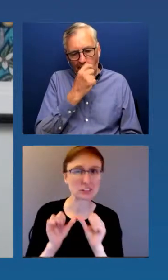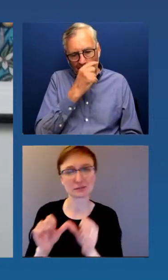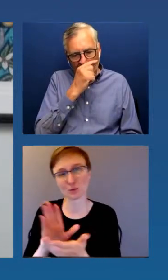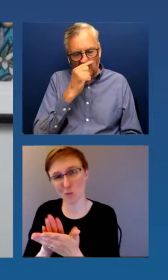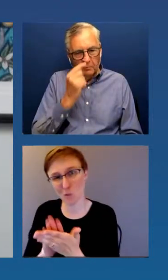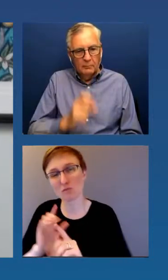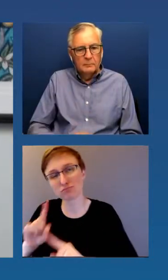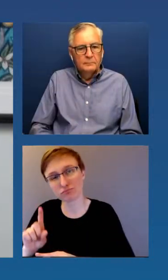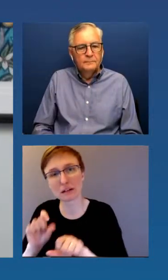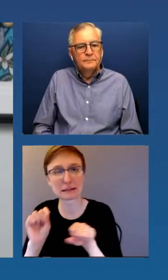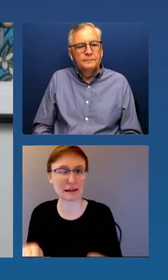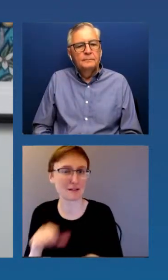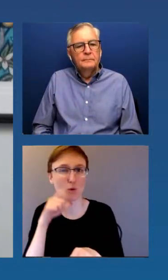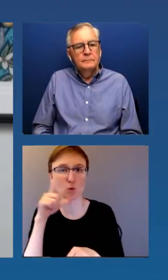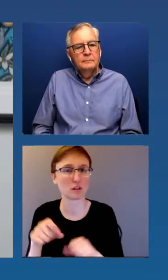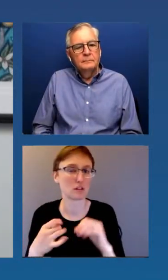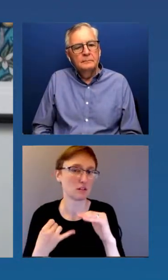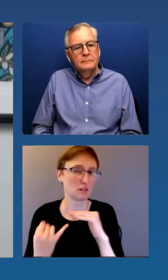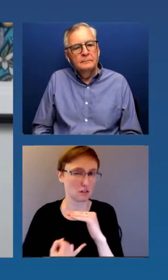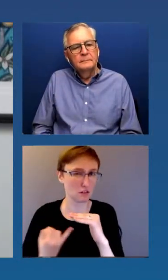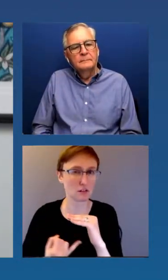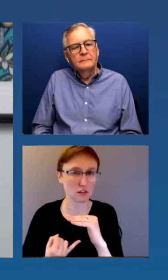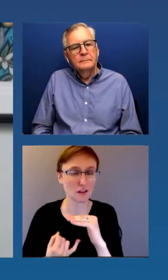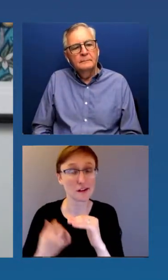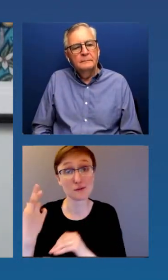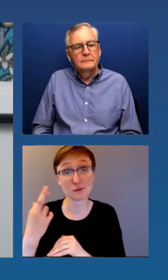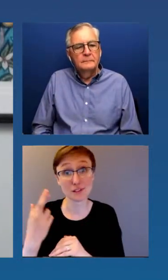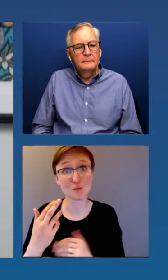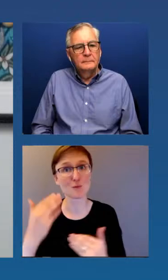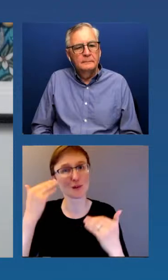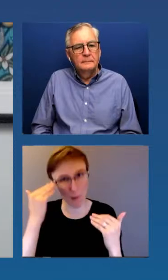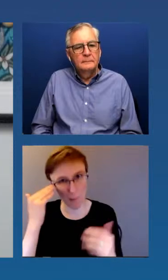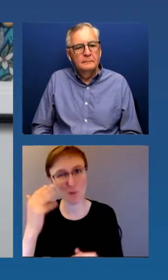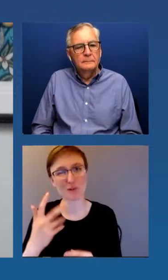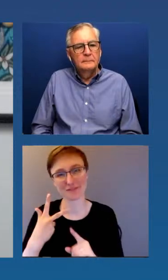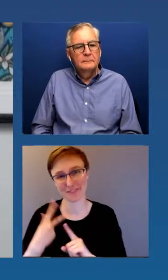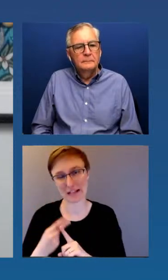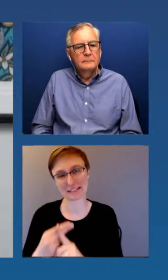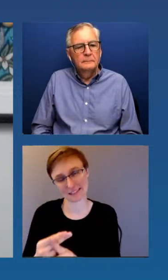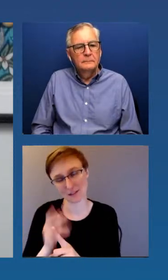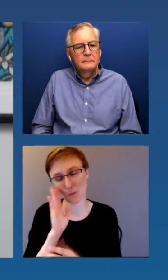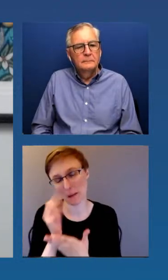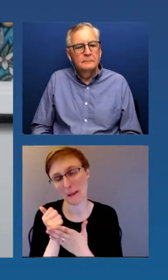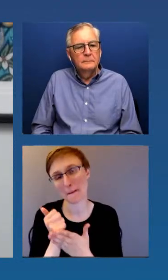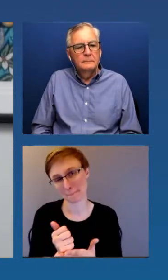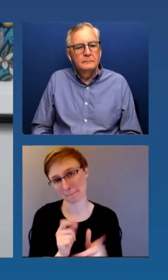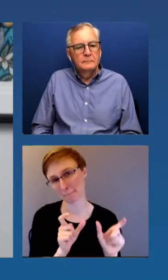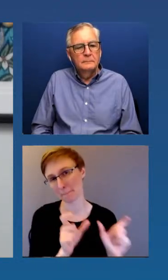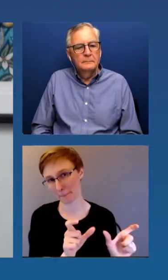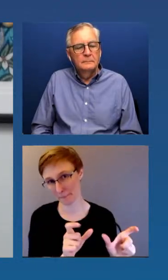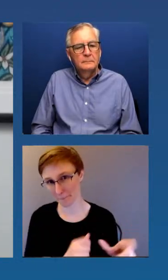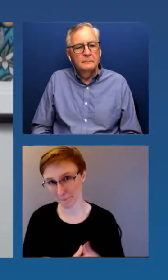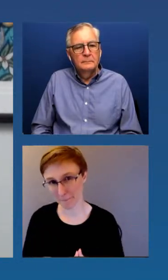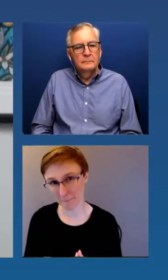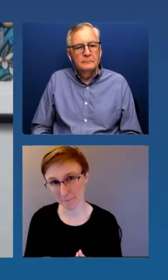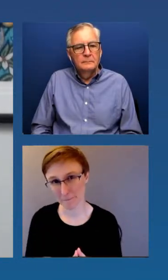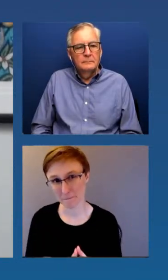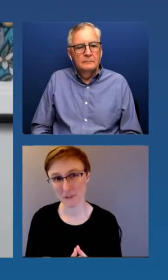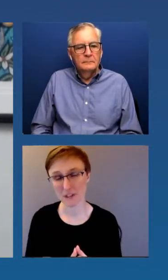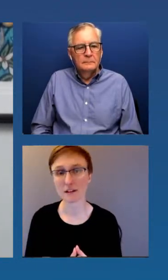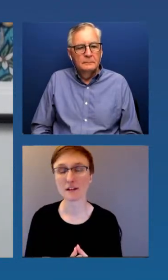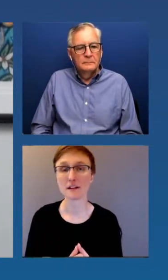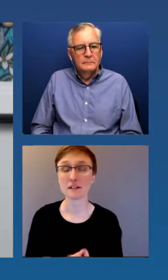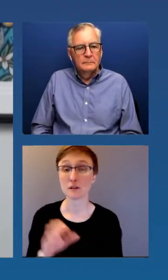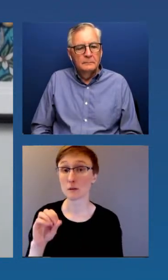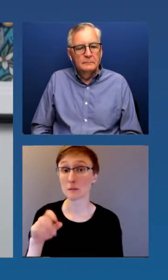to isolate, because we know the vaccine makes a difference. So that Ottawa Public Health follows the